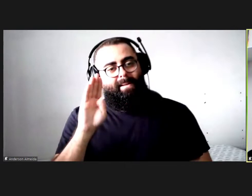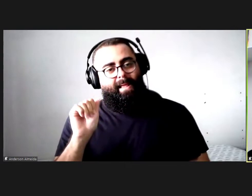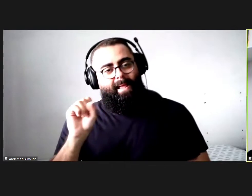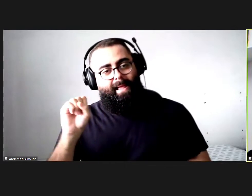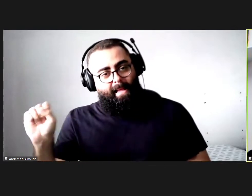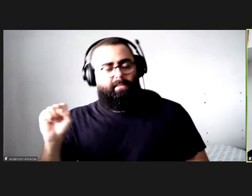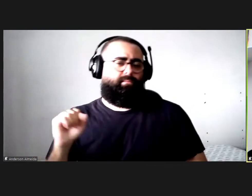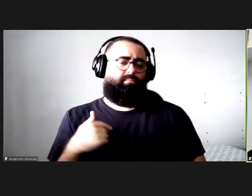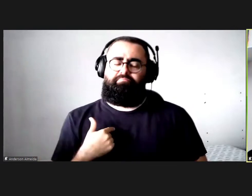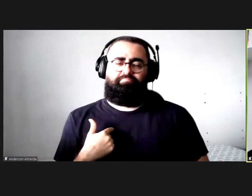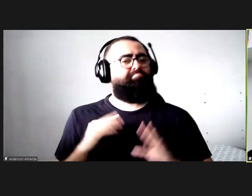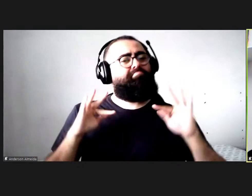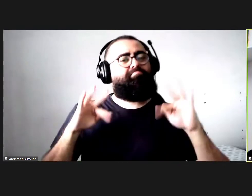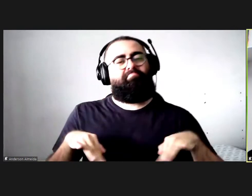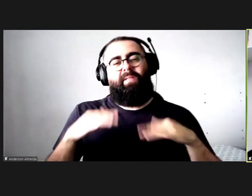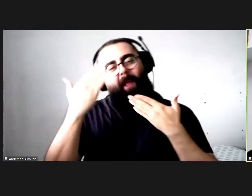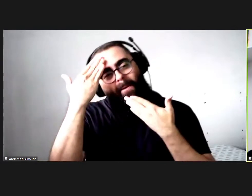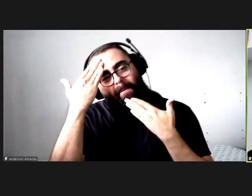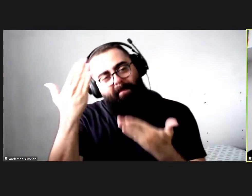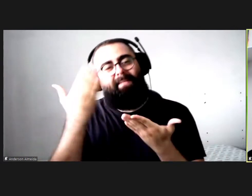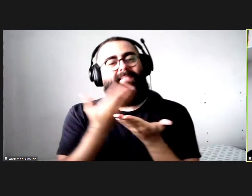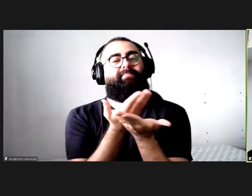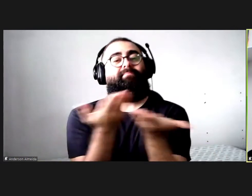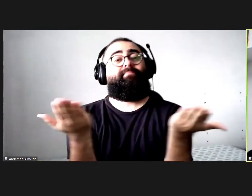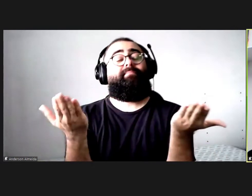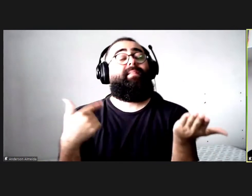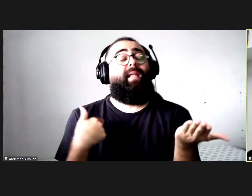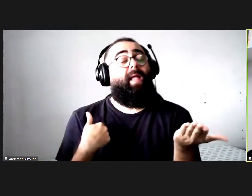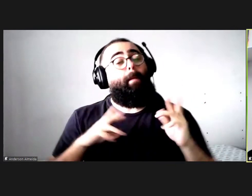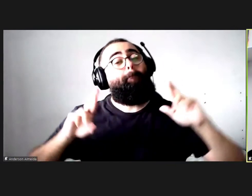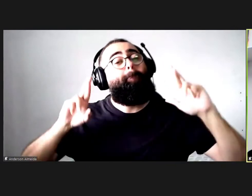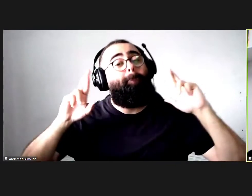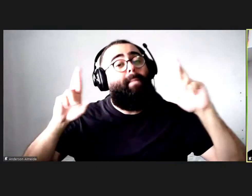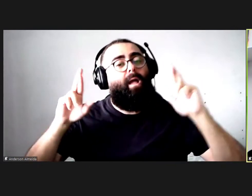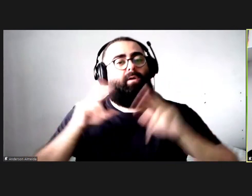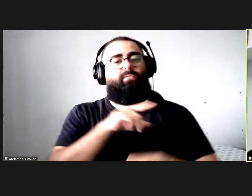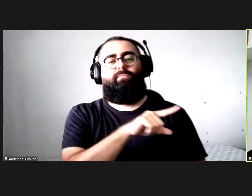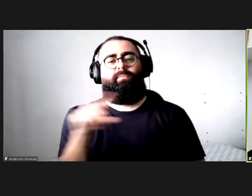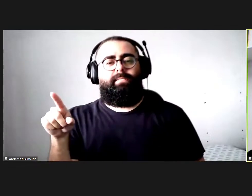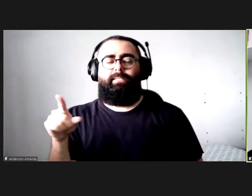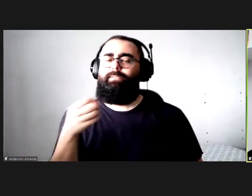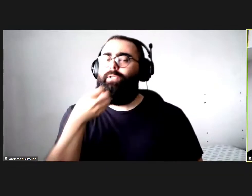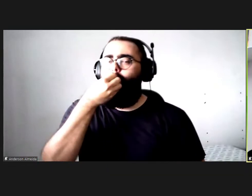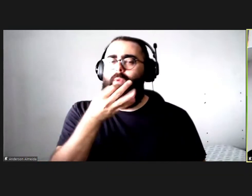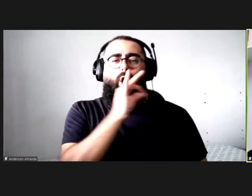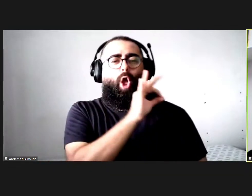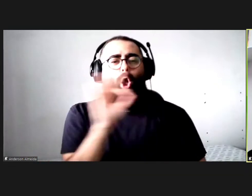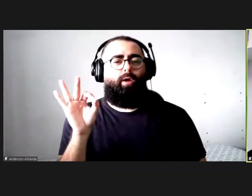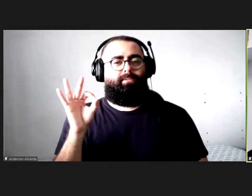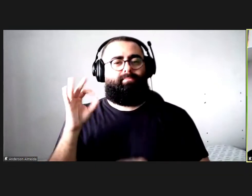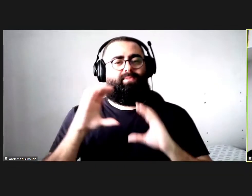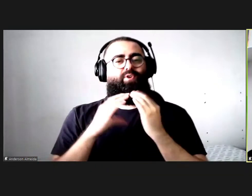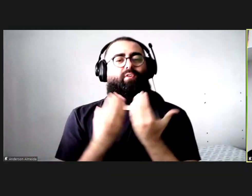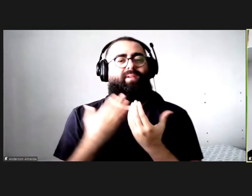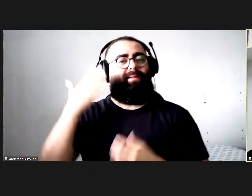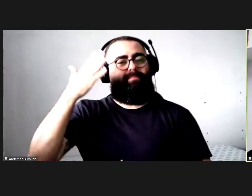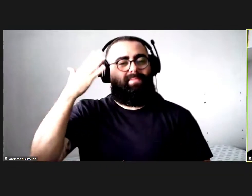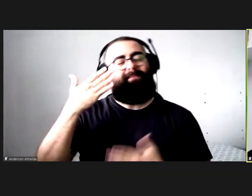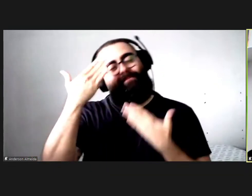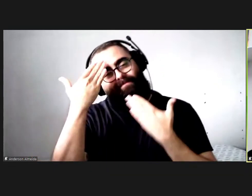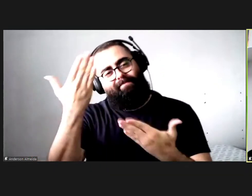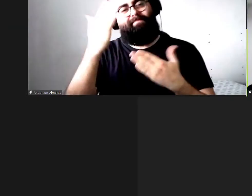And I really wish we have a wonderful conference ahead of us. Thank you very much.